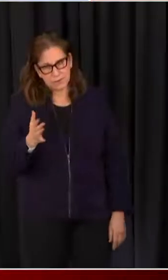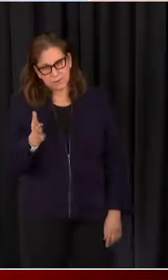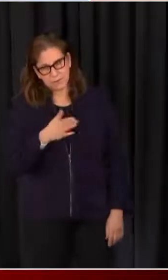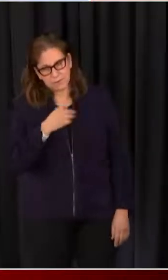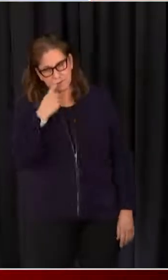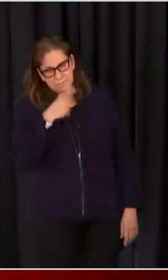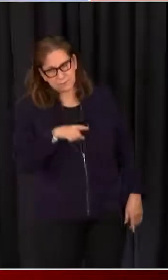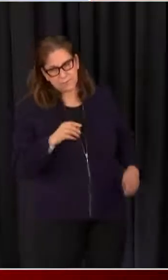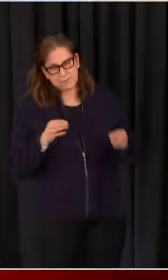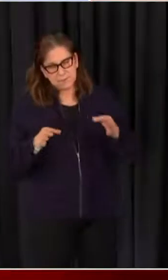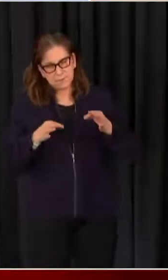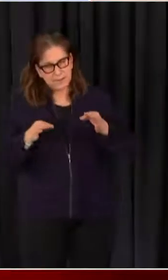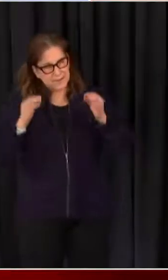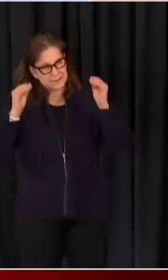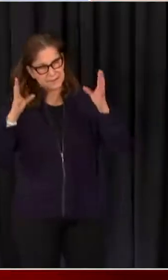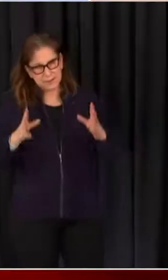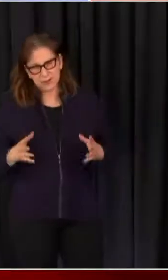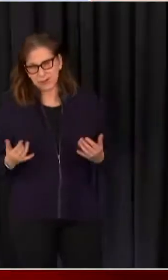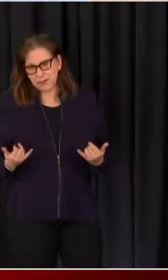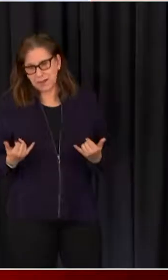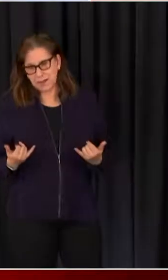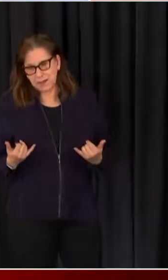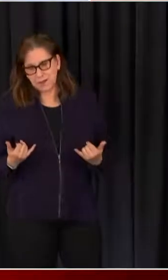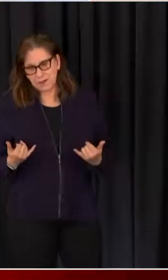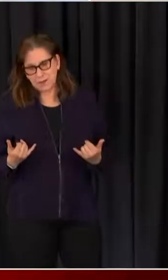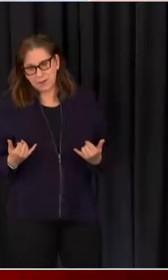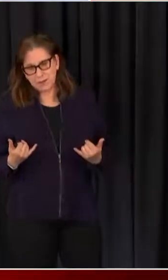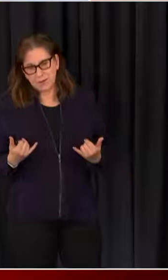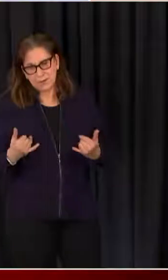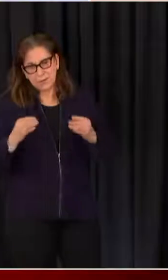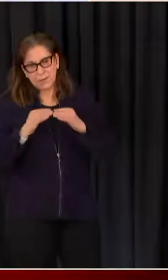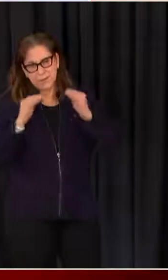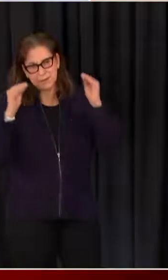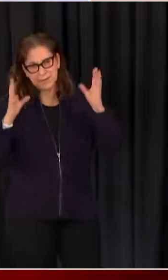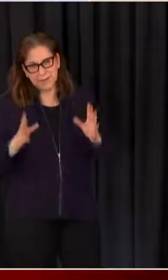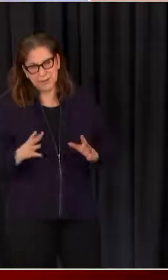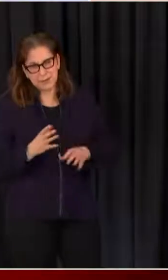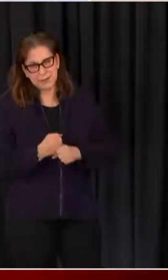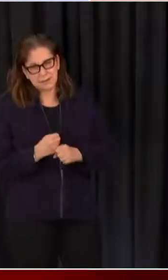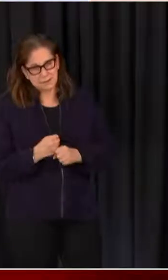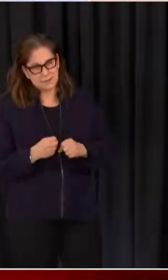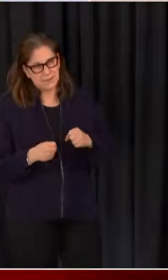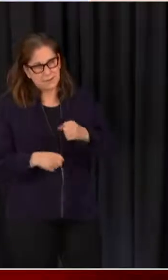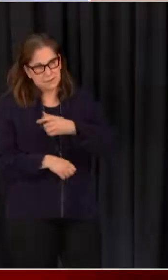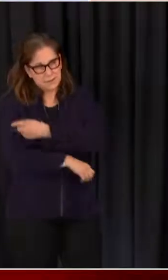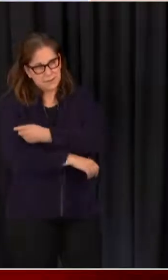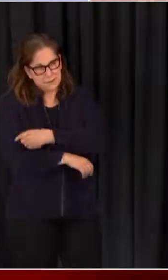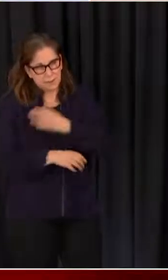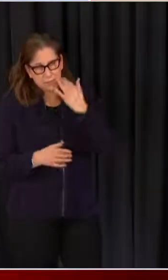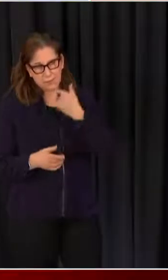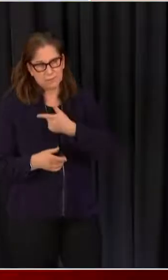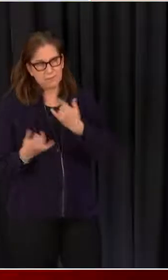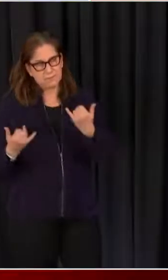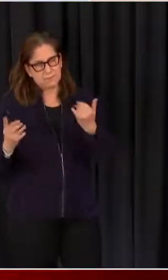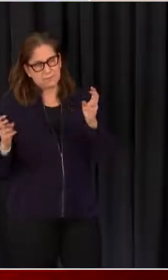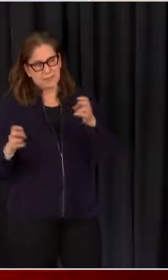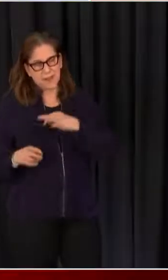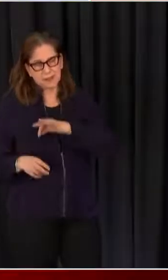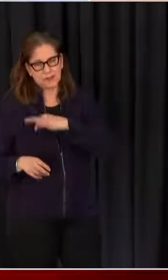teachers? I know you now have, today you announced that more teachers would be eligible for the vaccine.